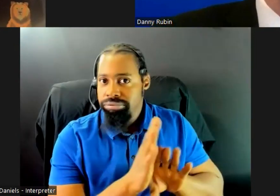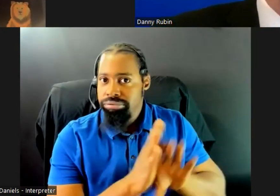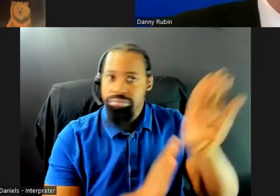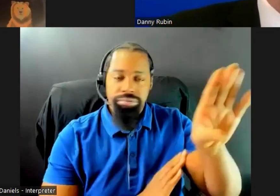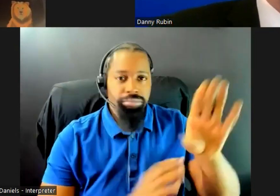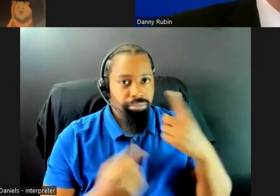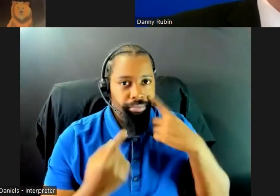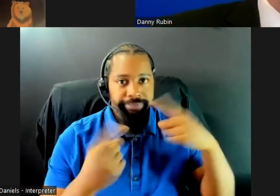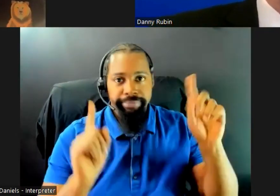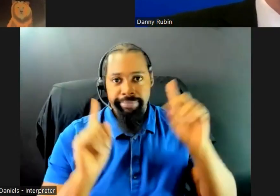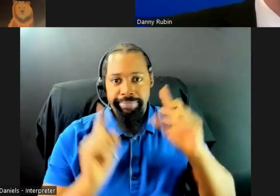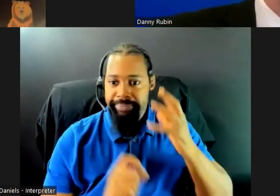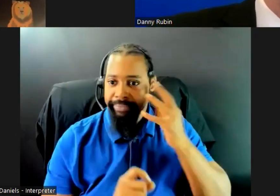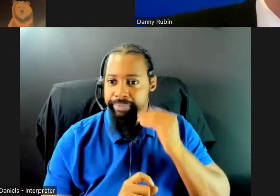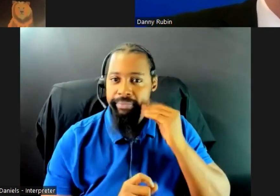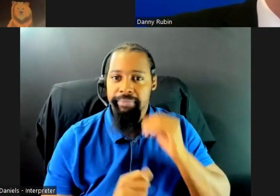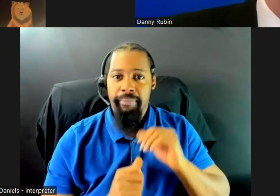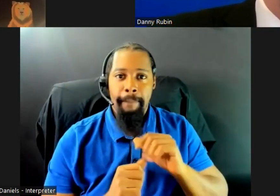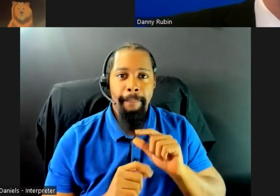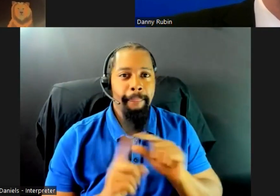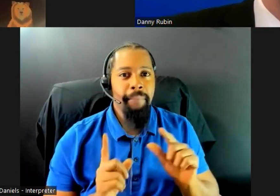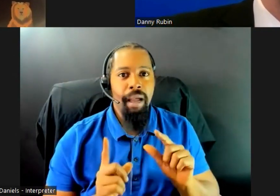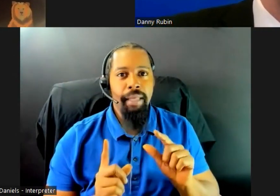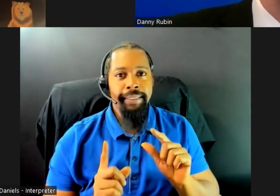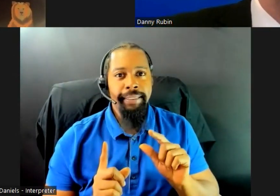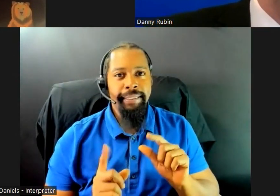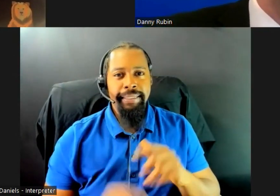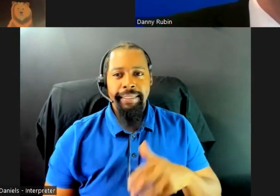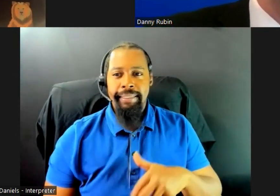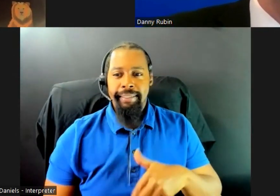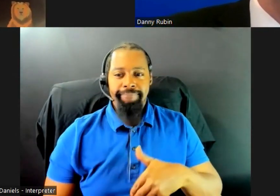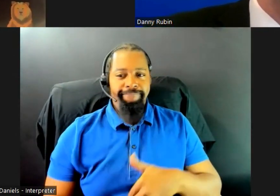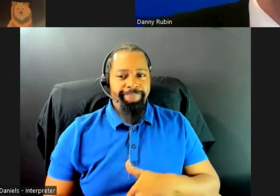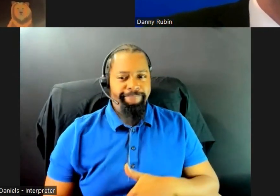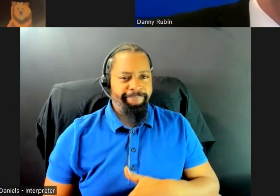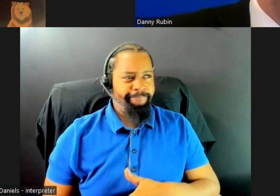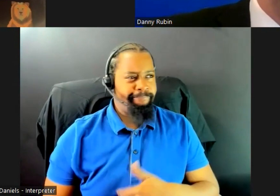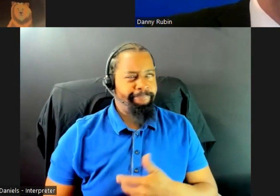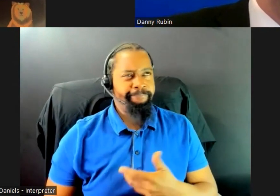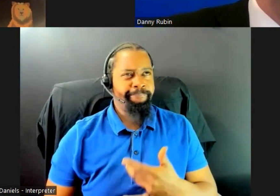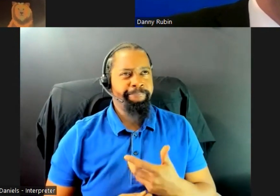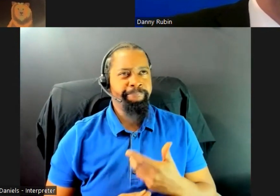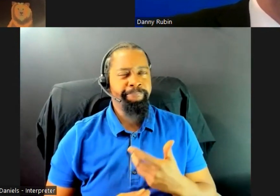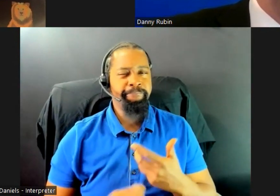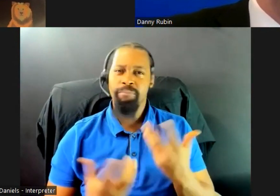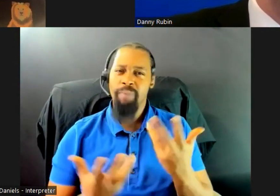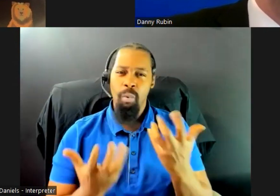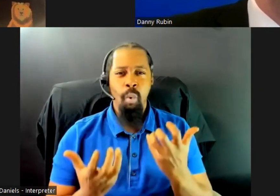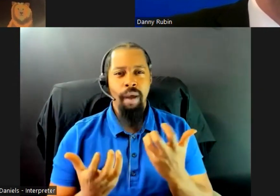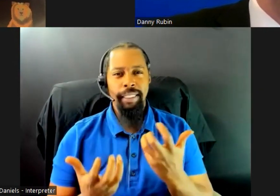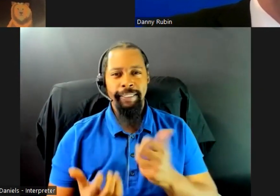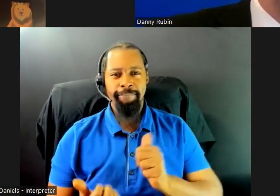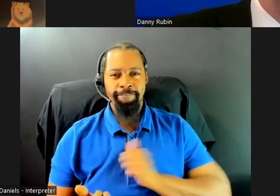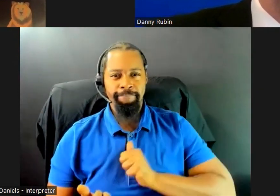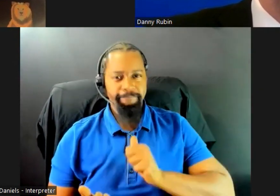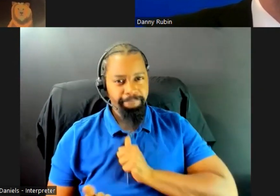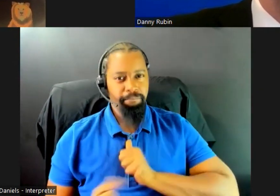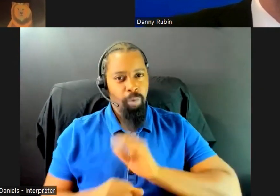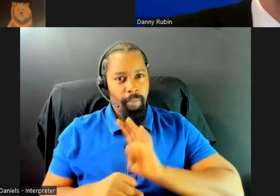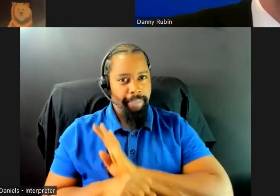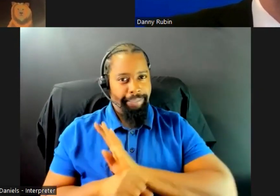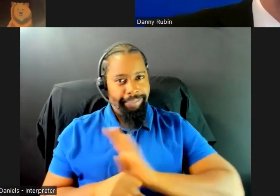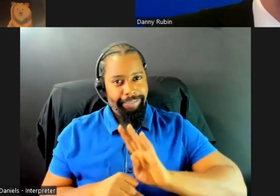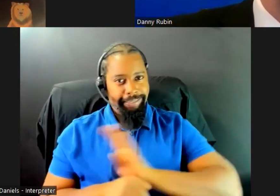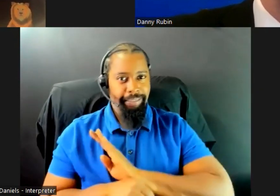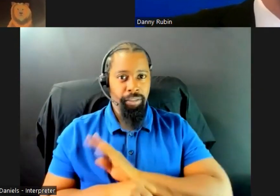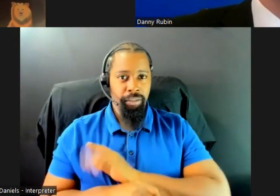But I had these butterflies in my head and I wanted to have my own business. So I left after